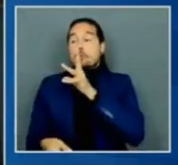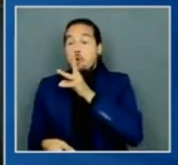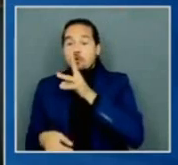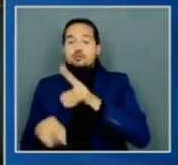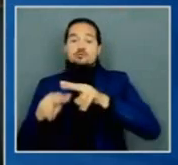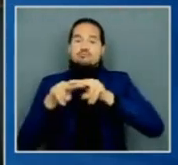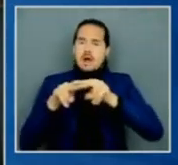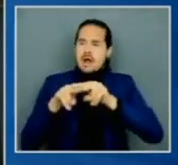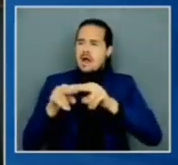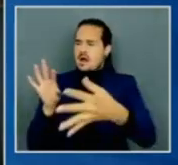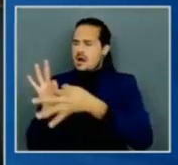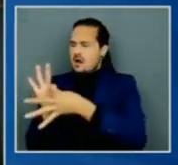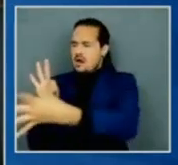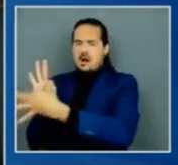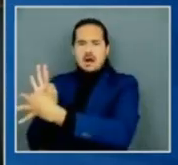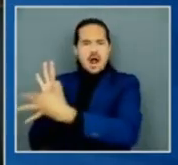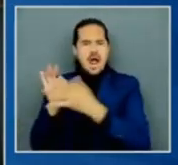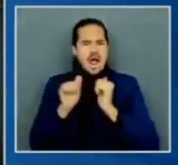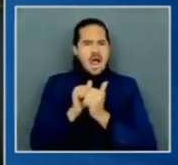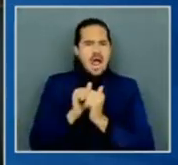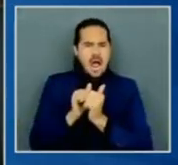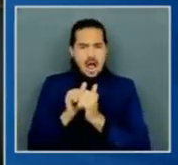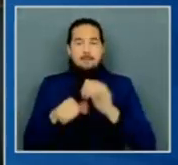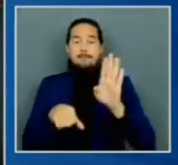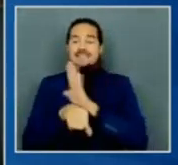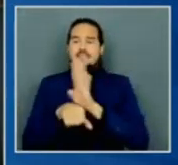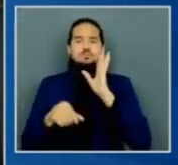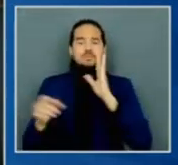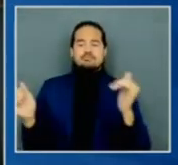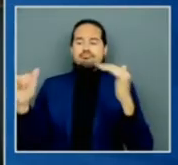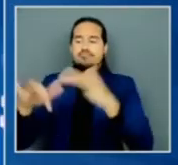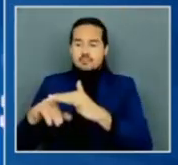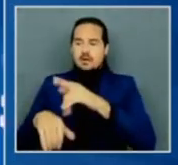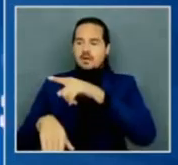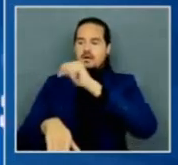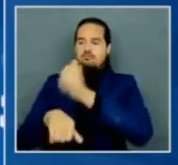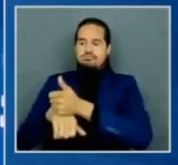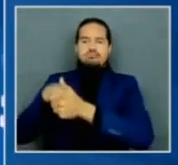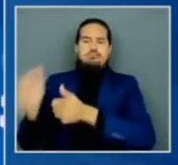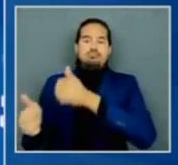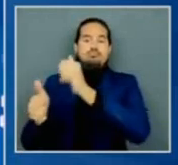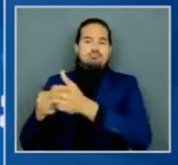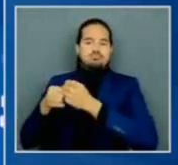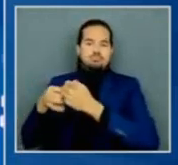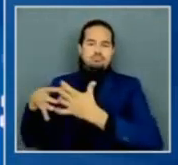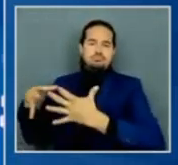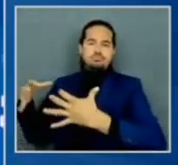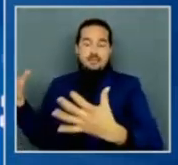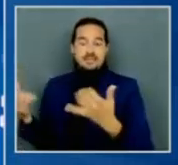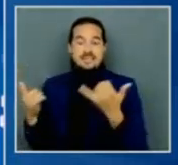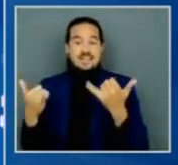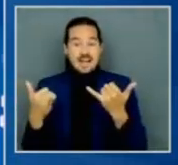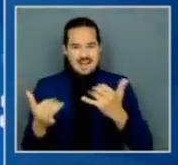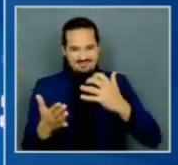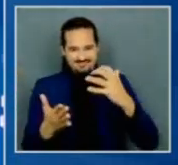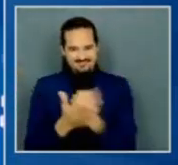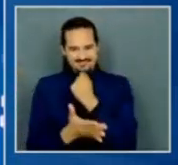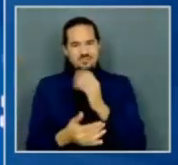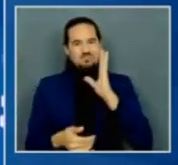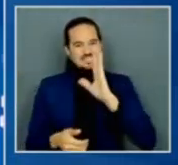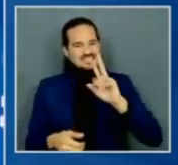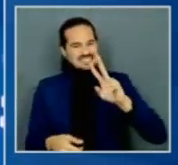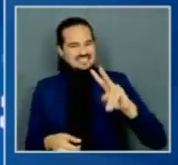on? This is going to attract businesses. Jobs that lay the lines for the second great railroad revolution,